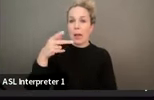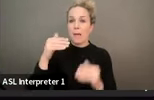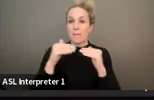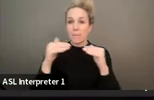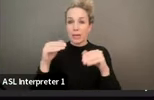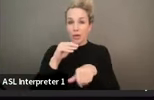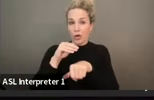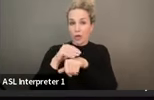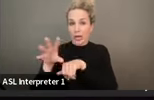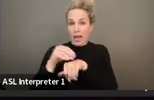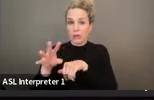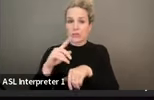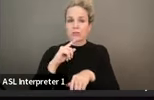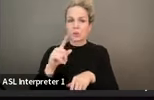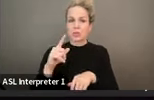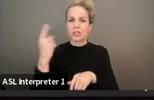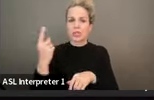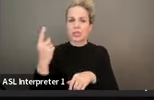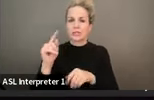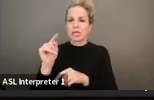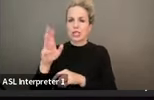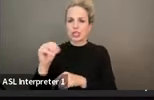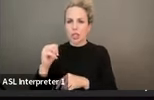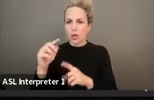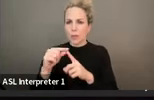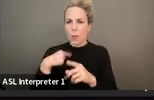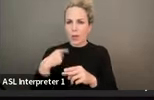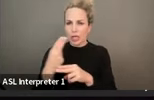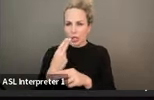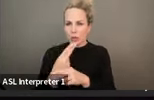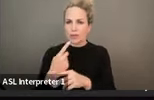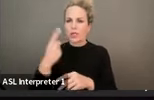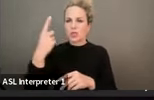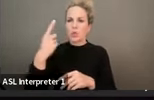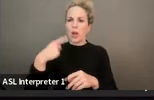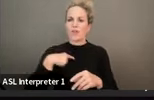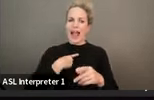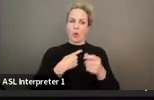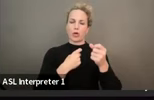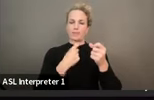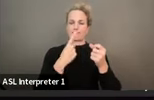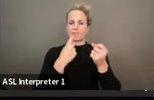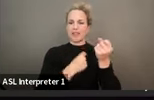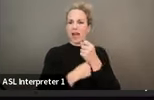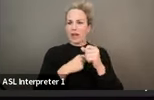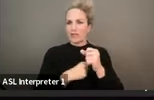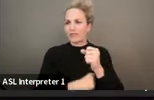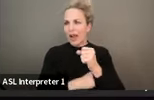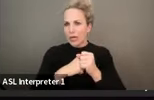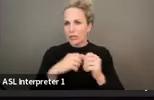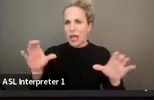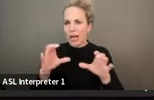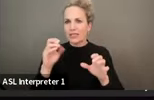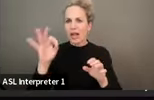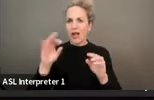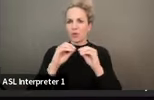just a term that we use here. It's one of our pillars. It's a foundational activity of the organization. It's